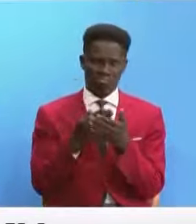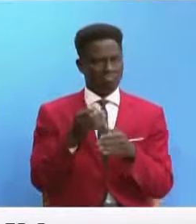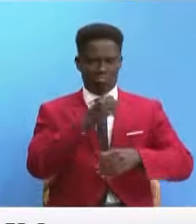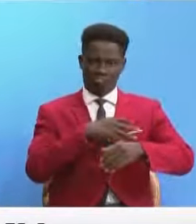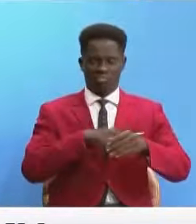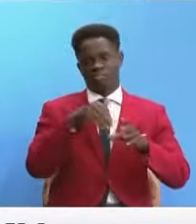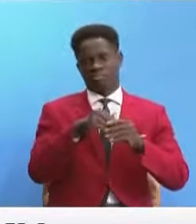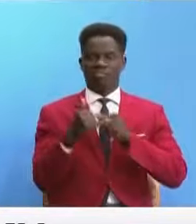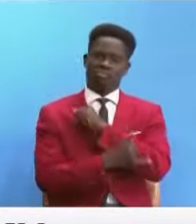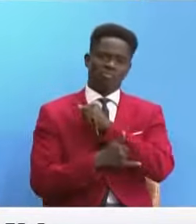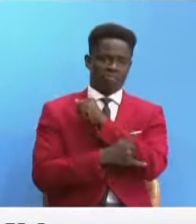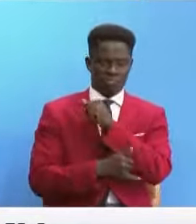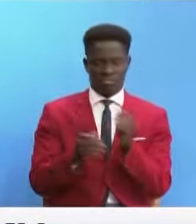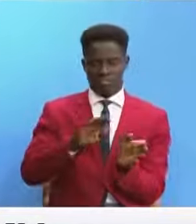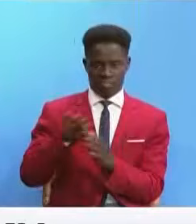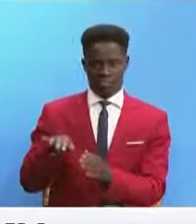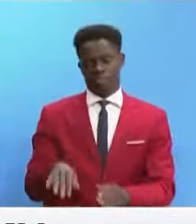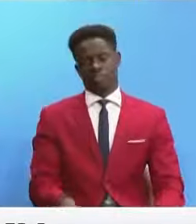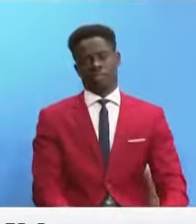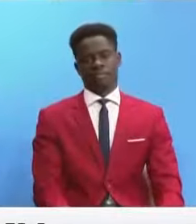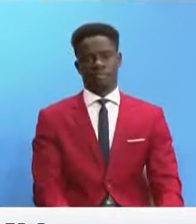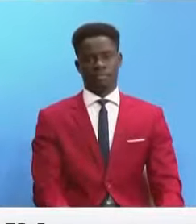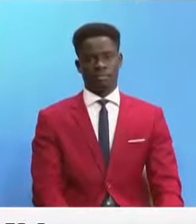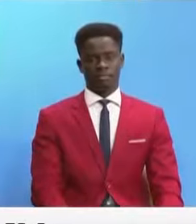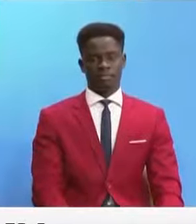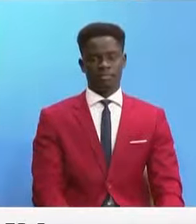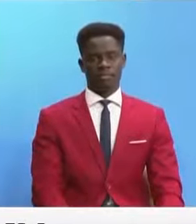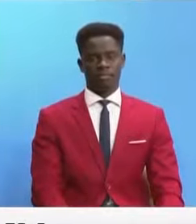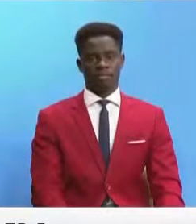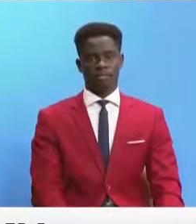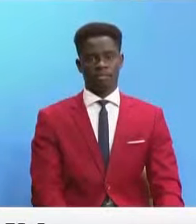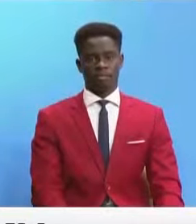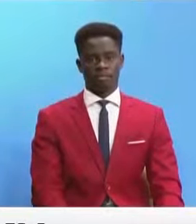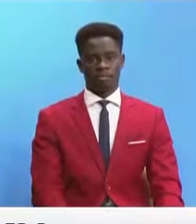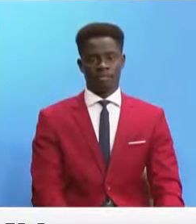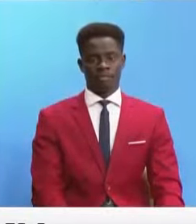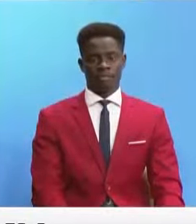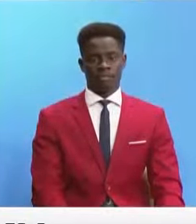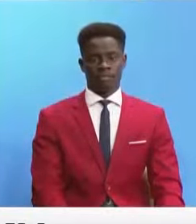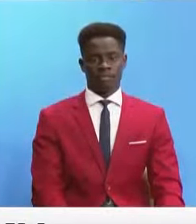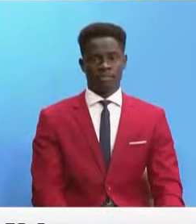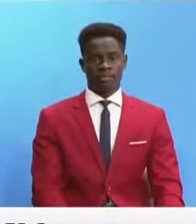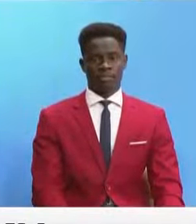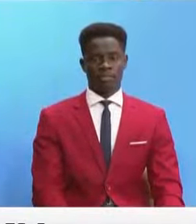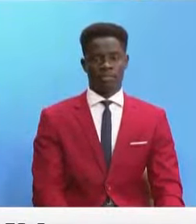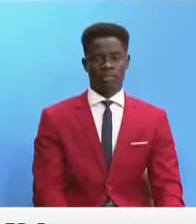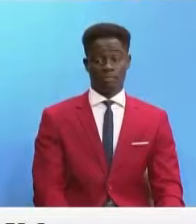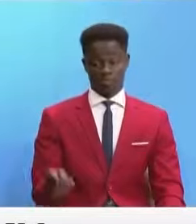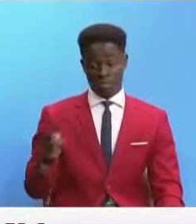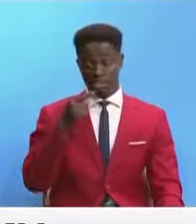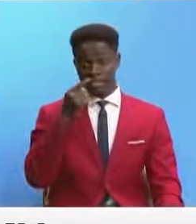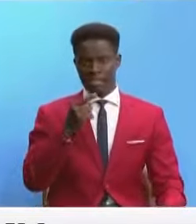Authority Registrar and Chief Executive Officer Namakau Ntini says it is pleasing to see a new entrant into